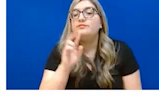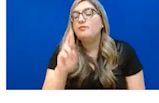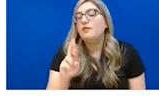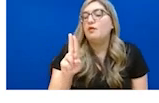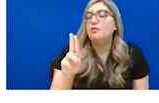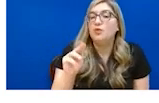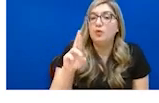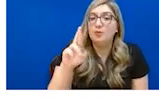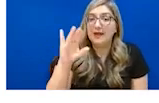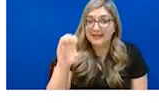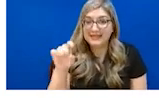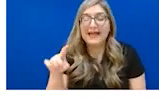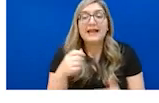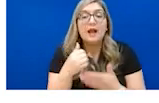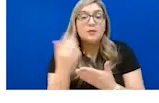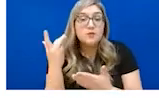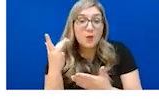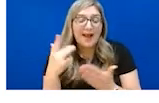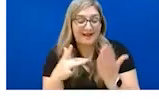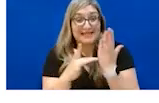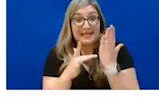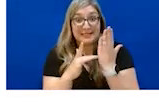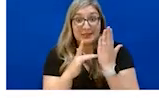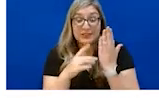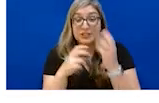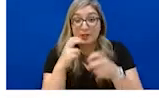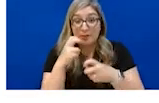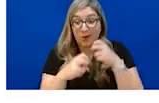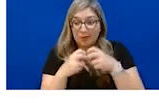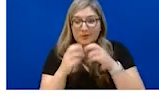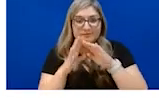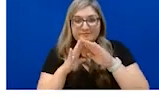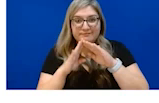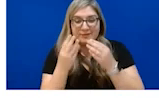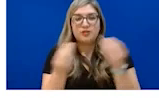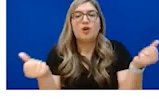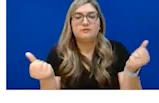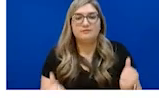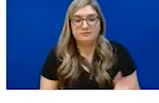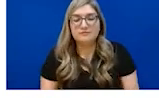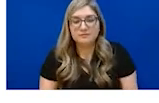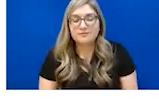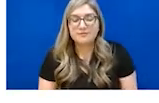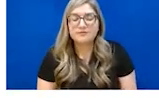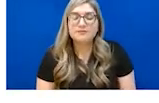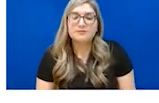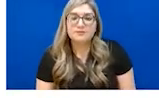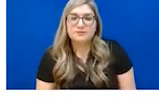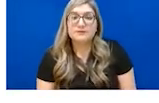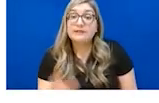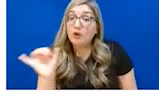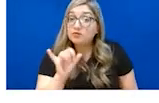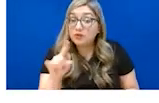the technology out of the way and enables you to focus on the discipline expertise you have and your engagement with